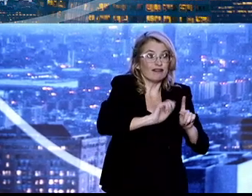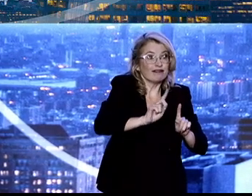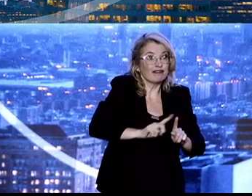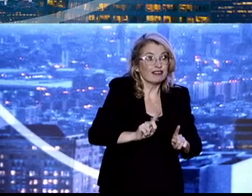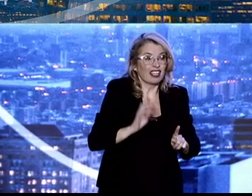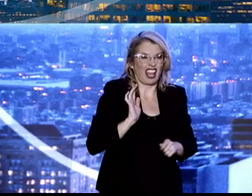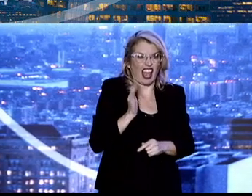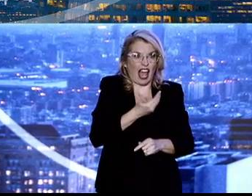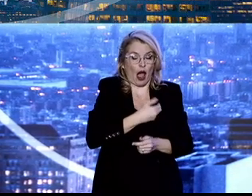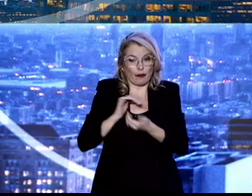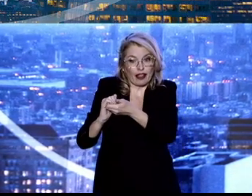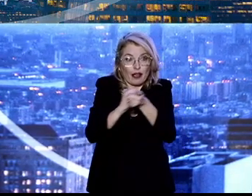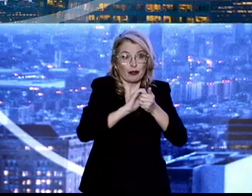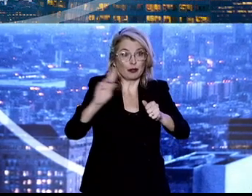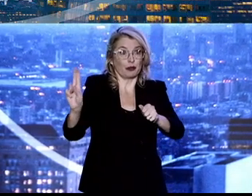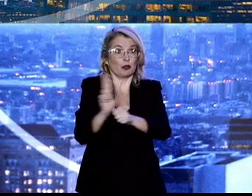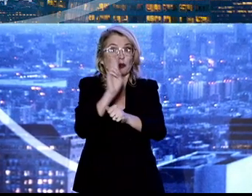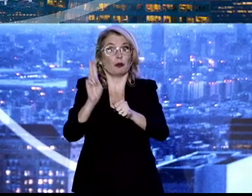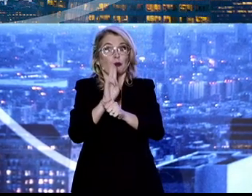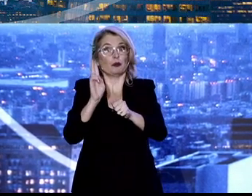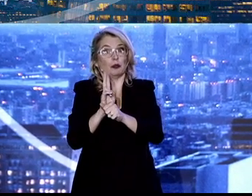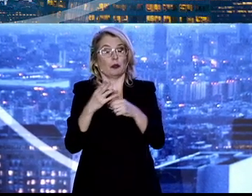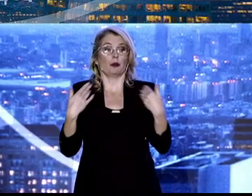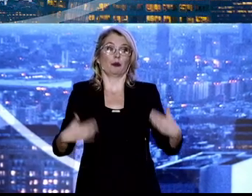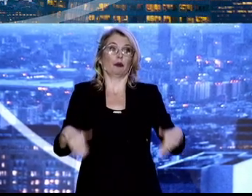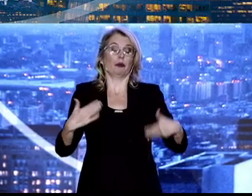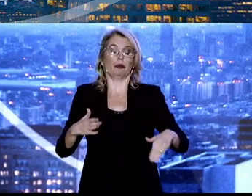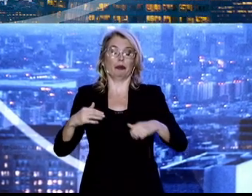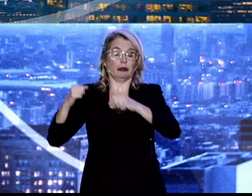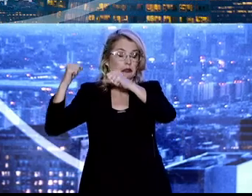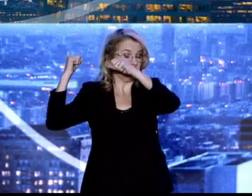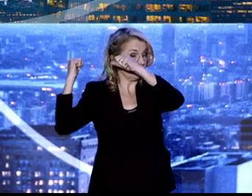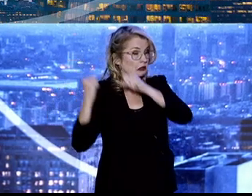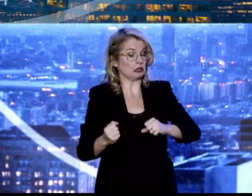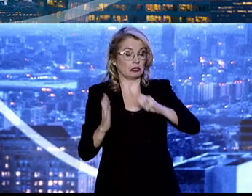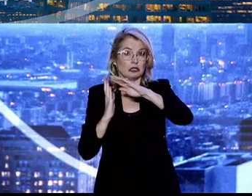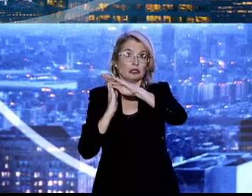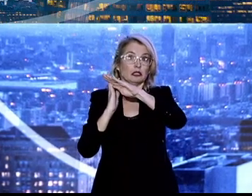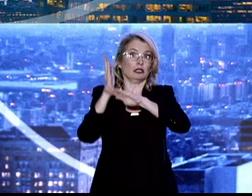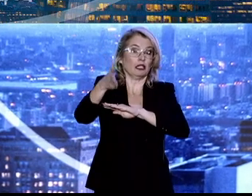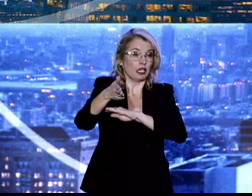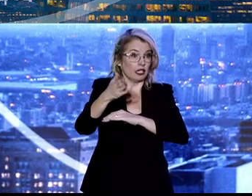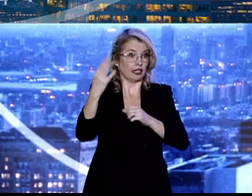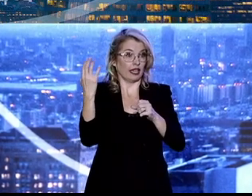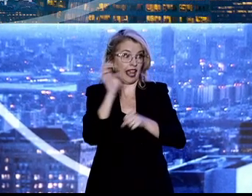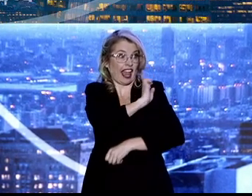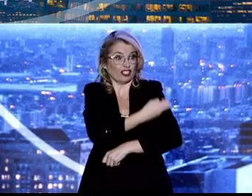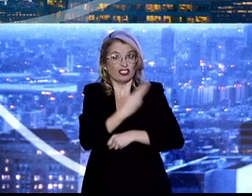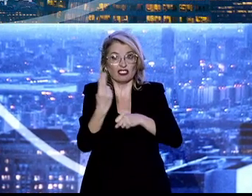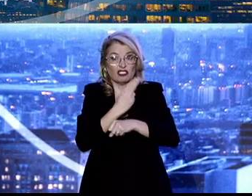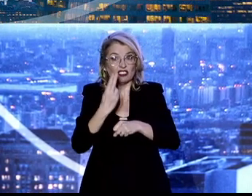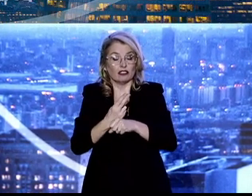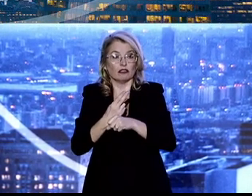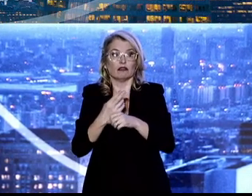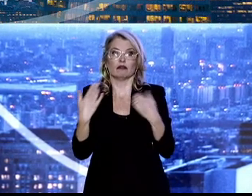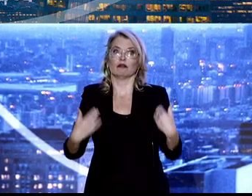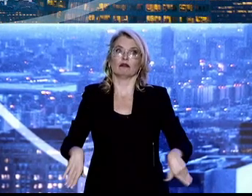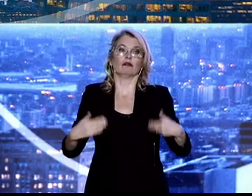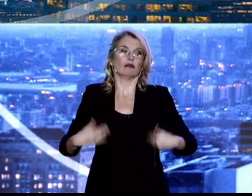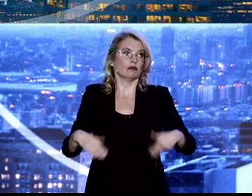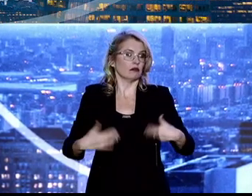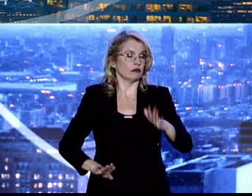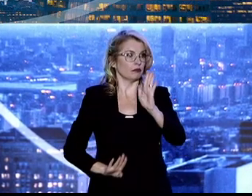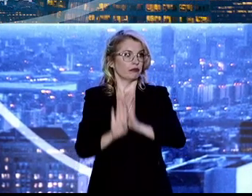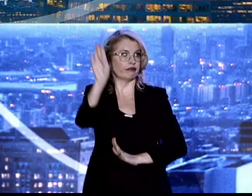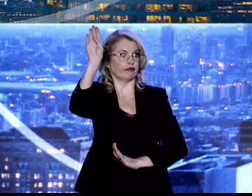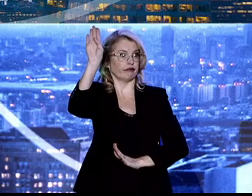our collective use of them has intensified, our energy consumption has skyrocketed.